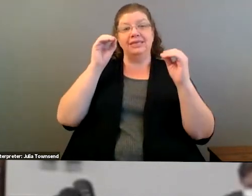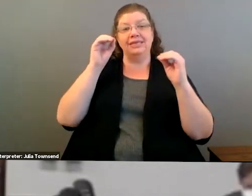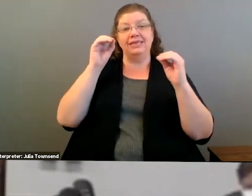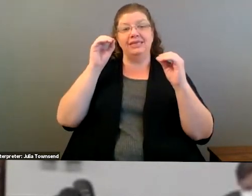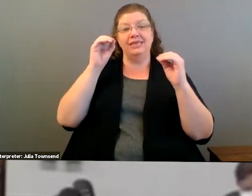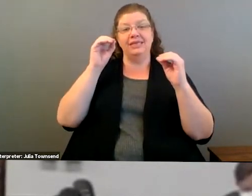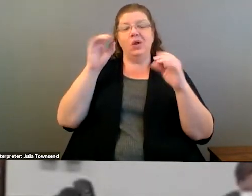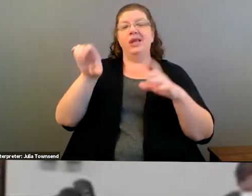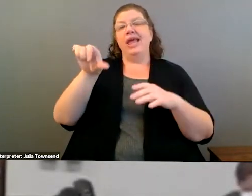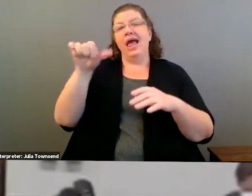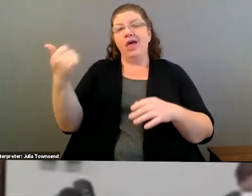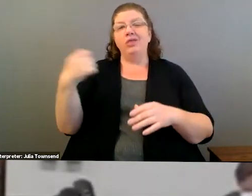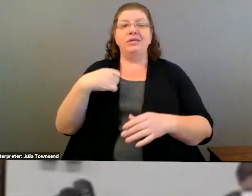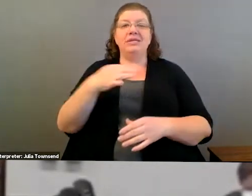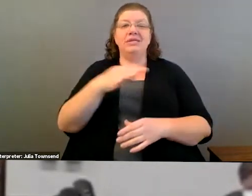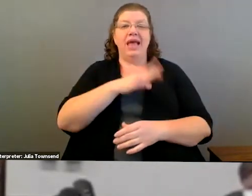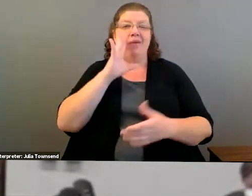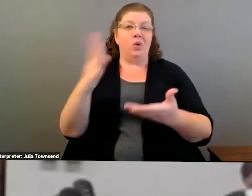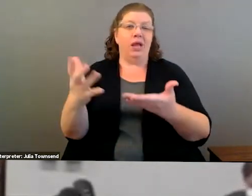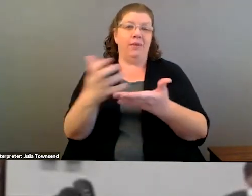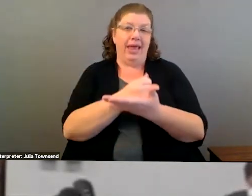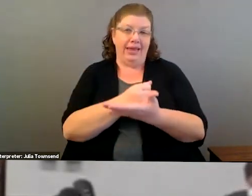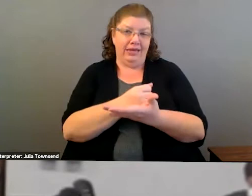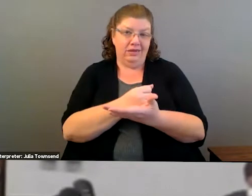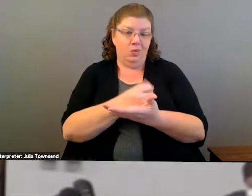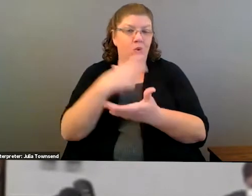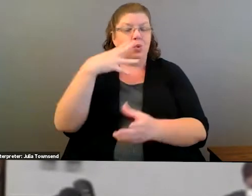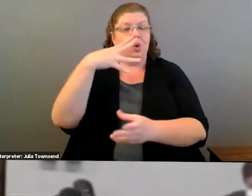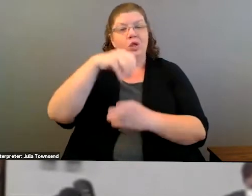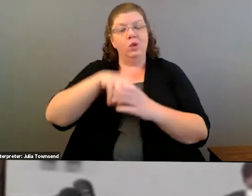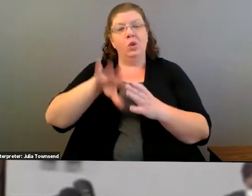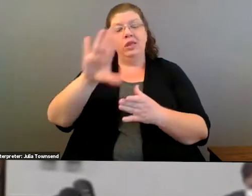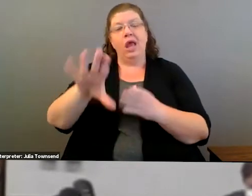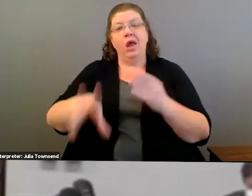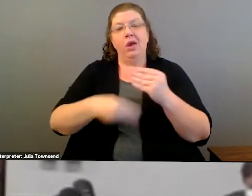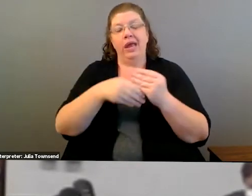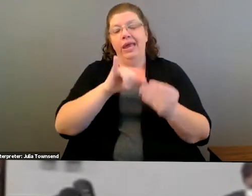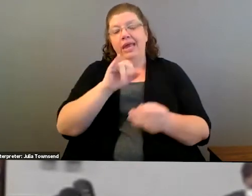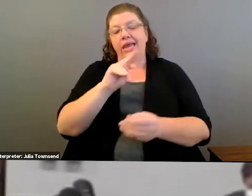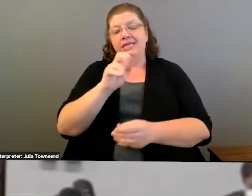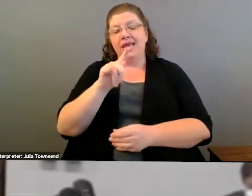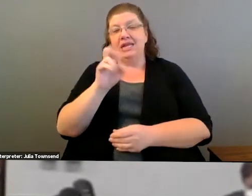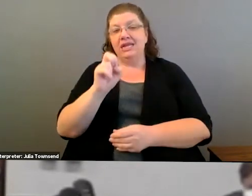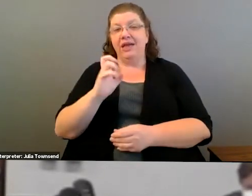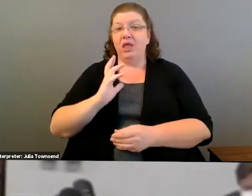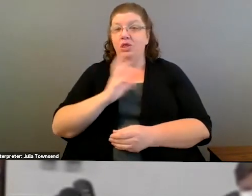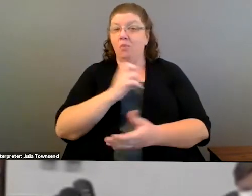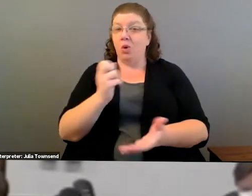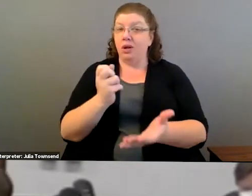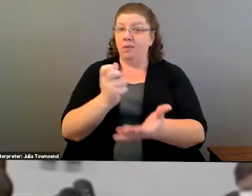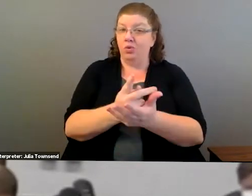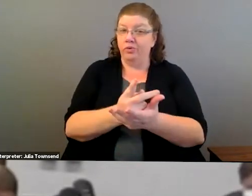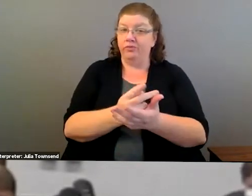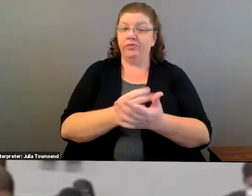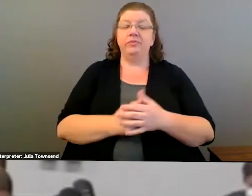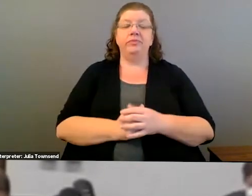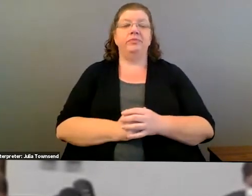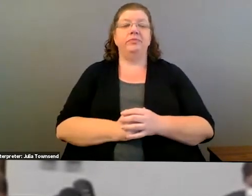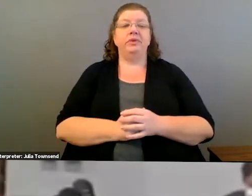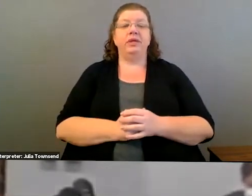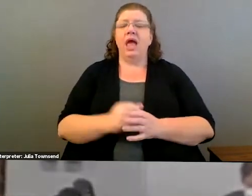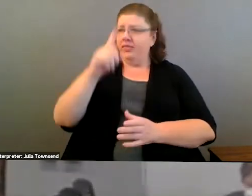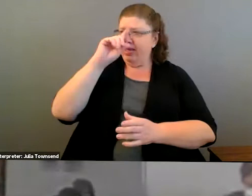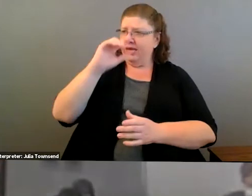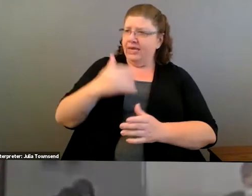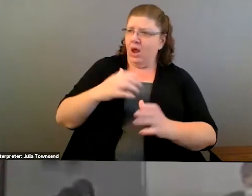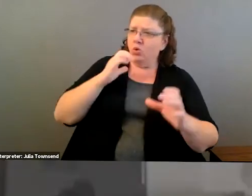other classified staff will make when you include their incentive that the board approved. And I believe in our conversation, you